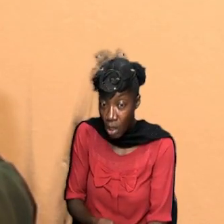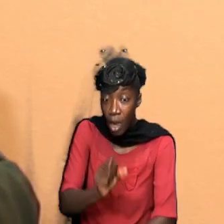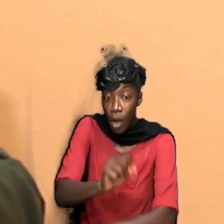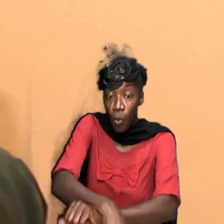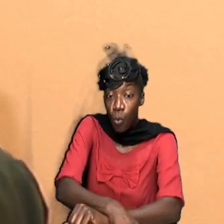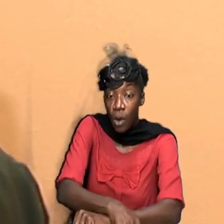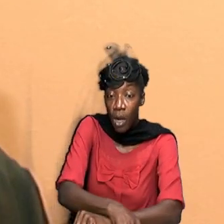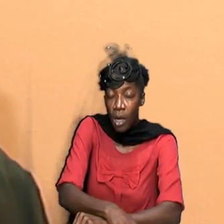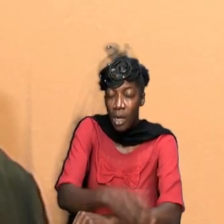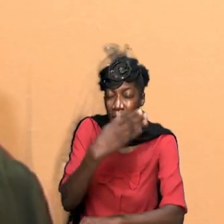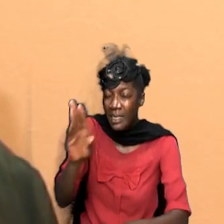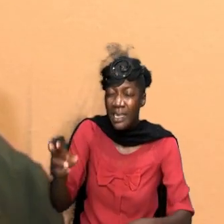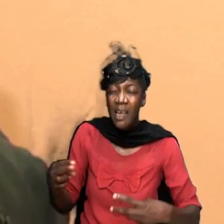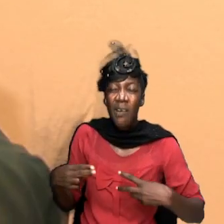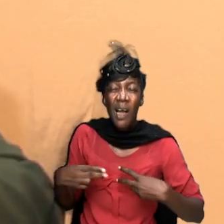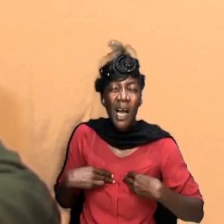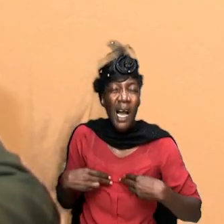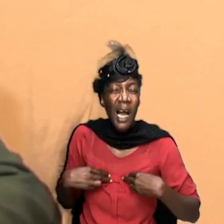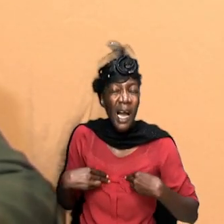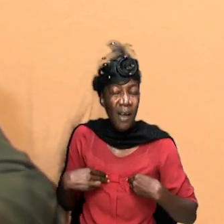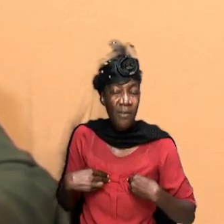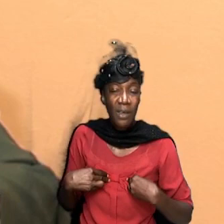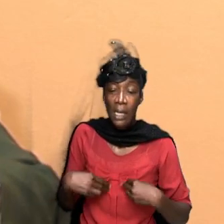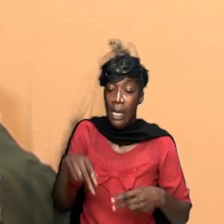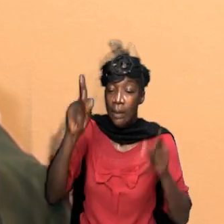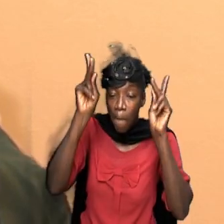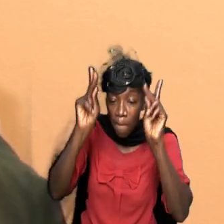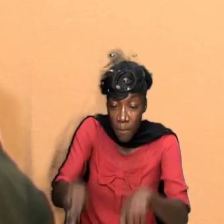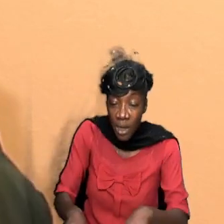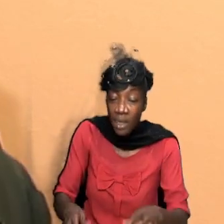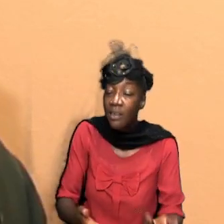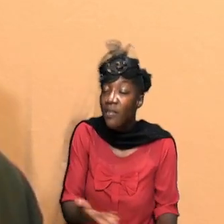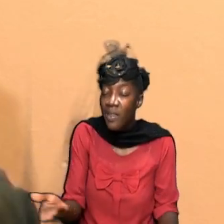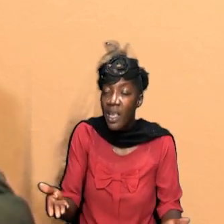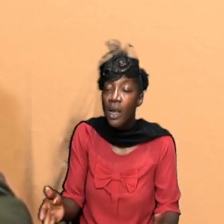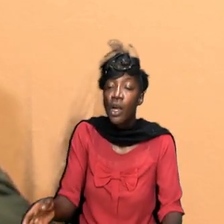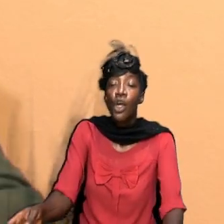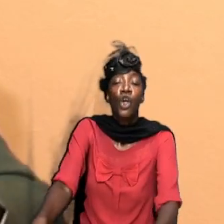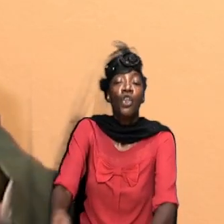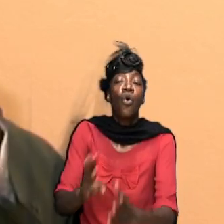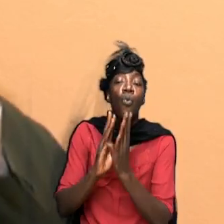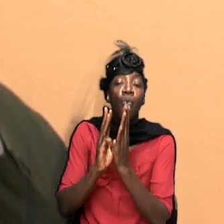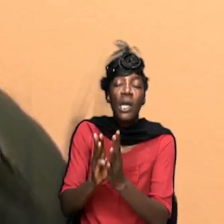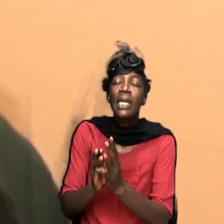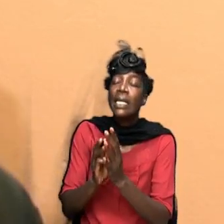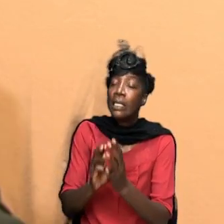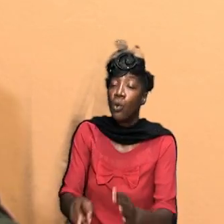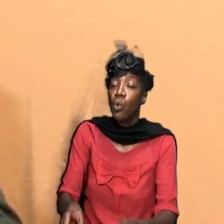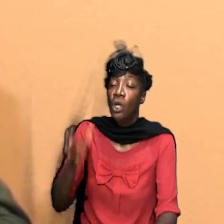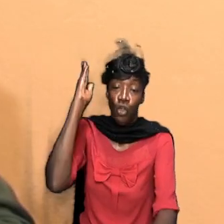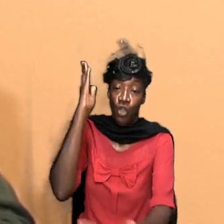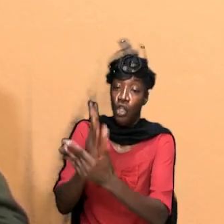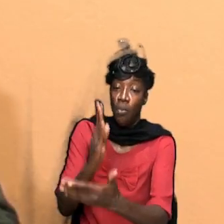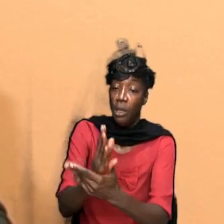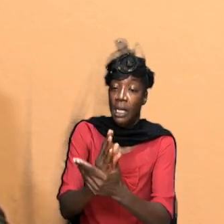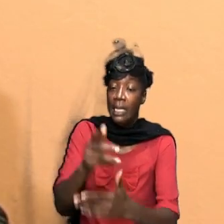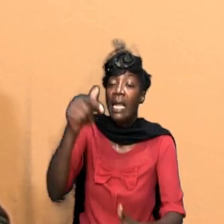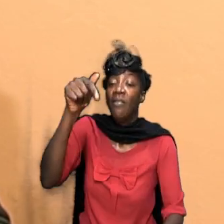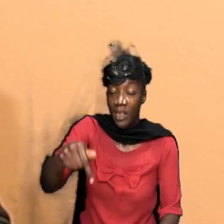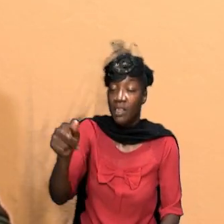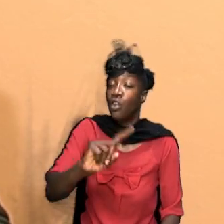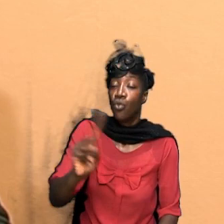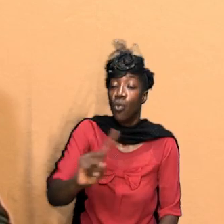so to speak, they never had that kind of person there that was willing to hold up the mantle and said, look here, this is where we're